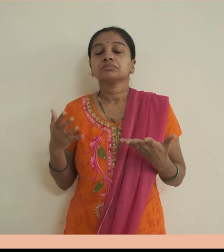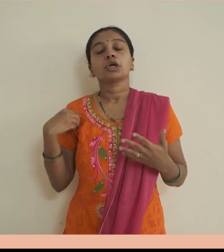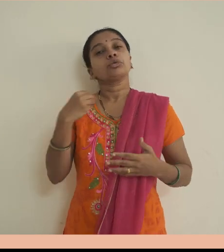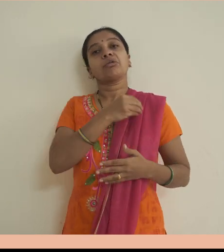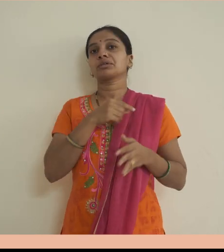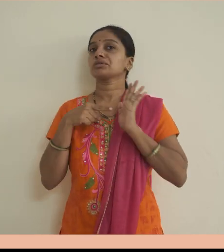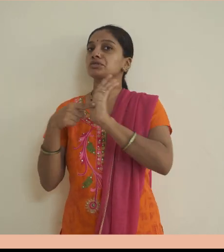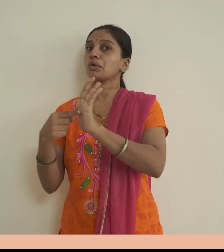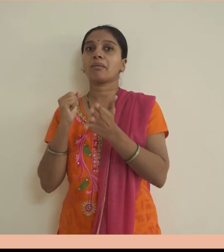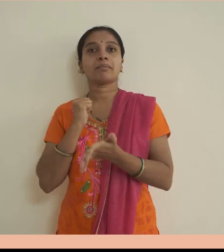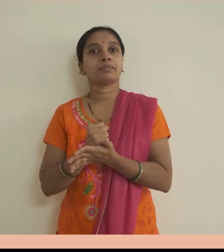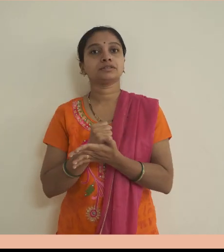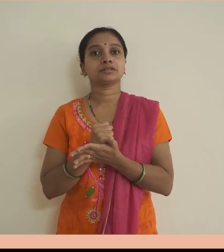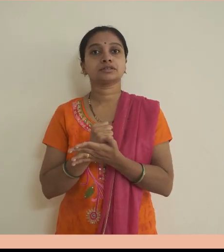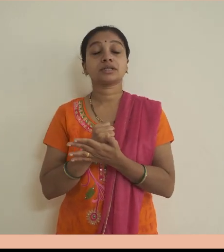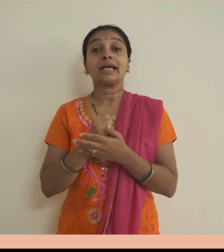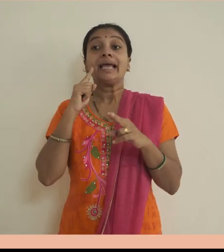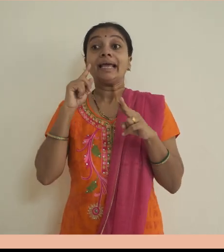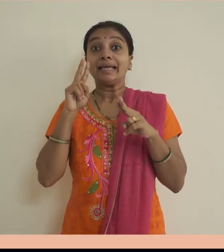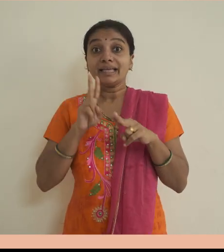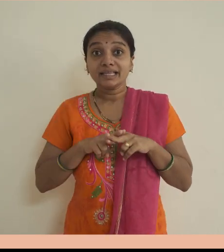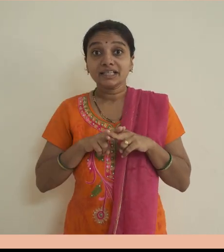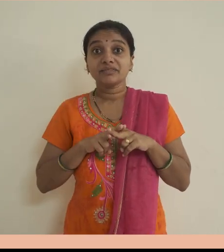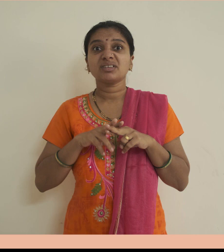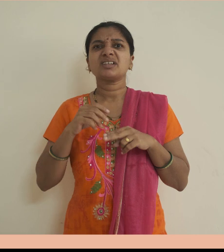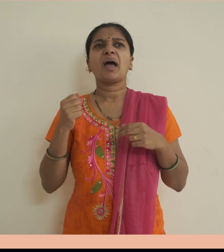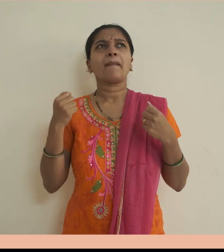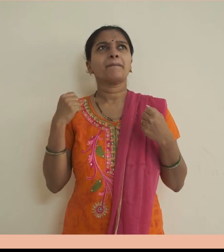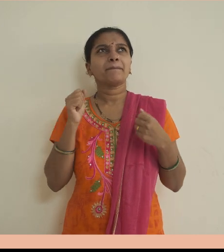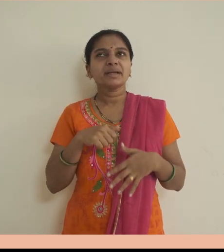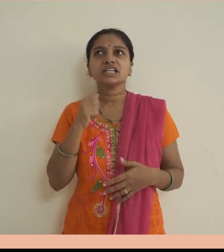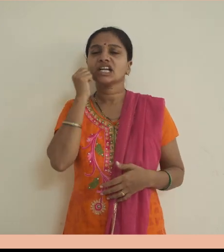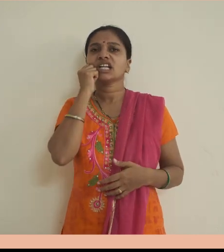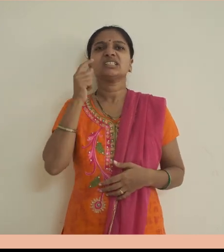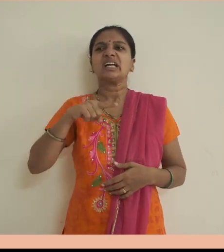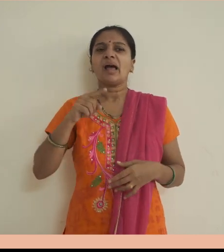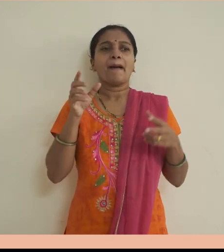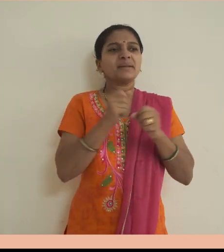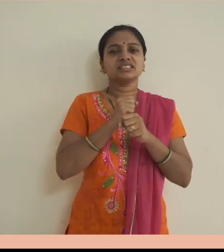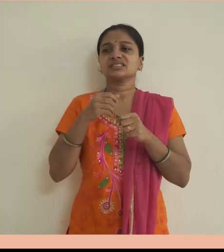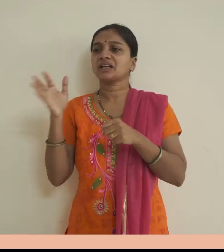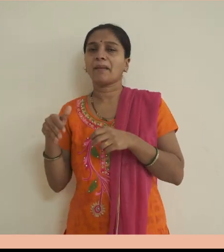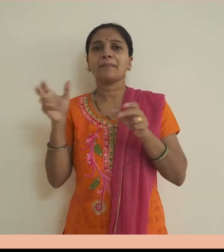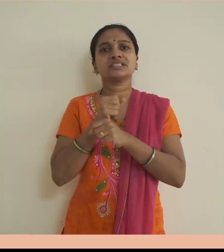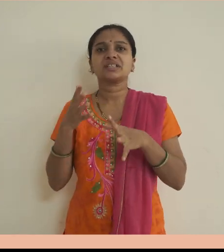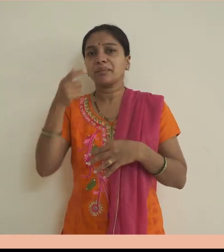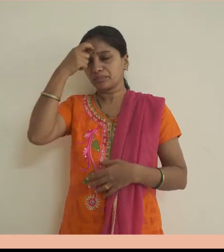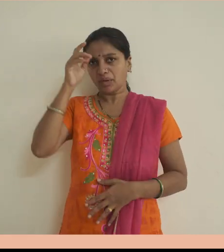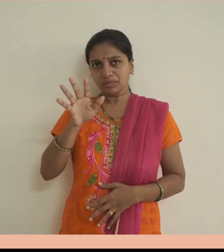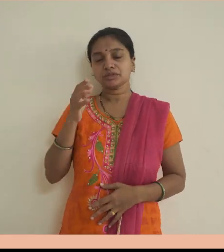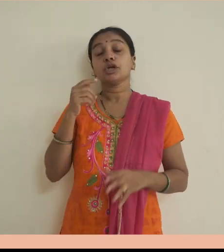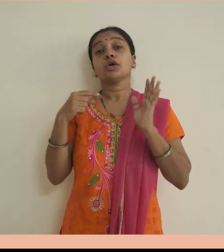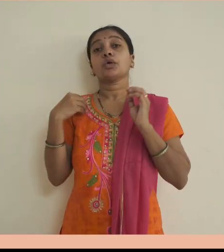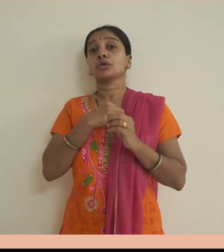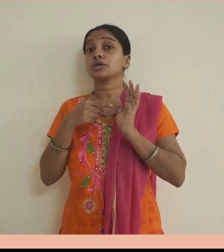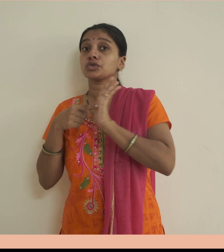more than 35 days apart or missing 3 or more periods in a row is considered irregular.